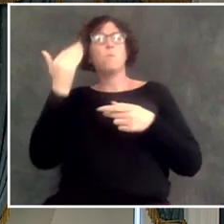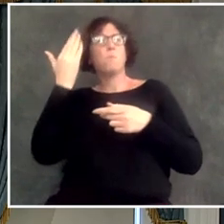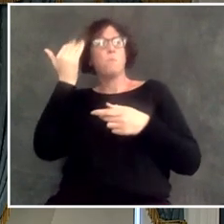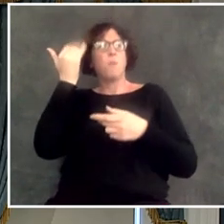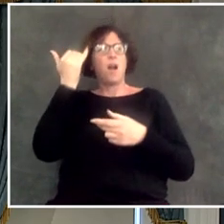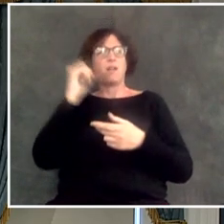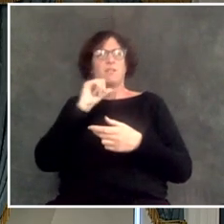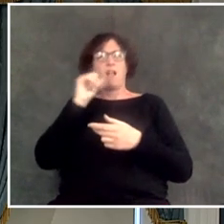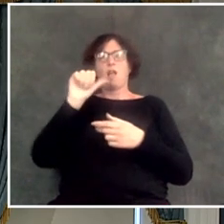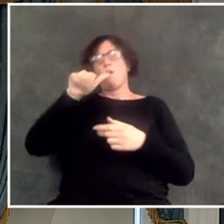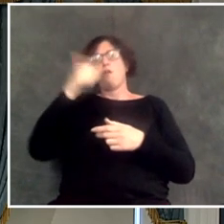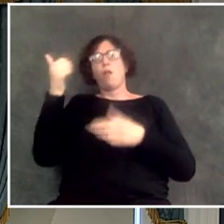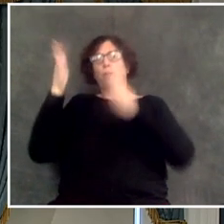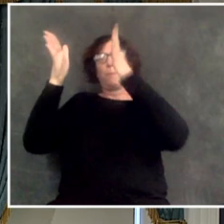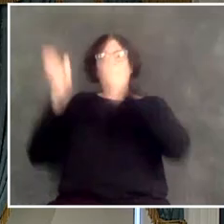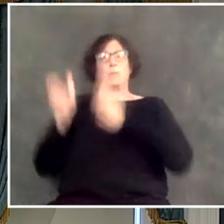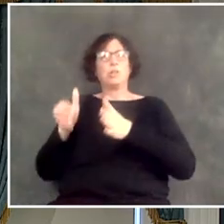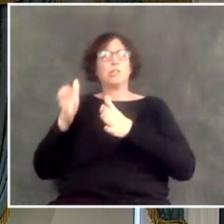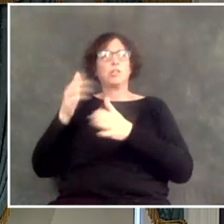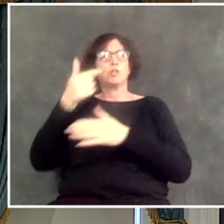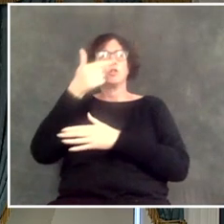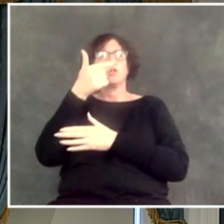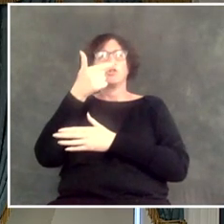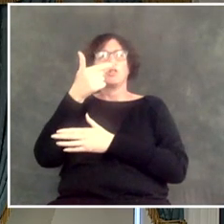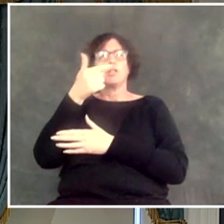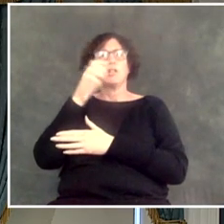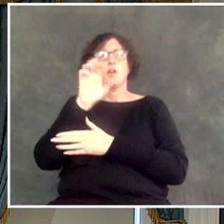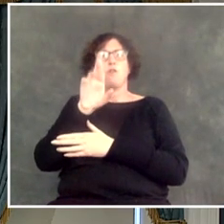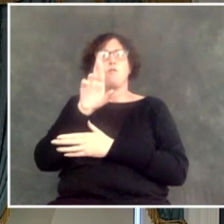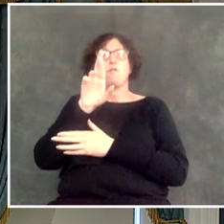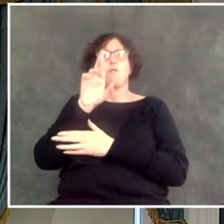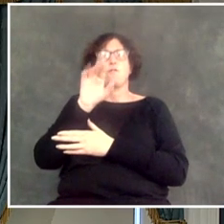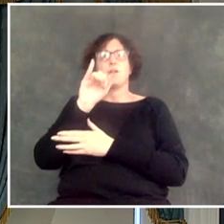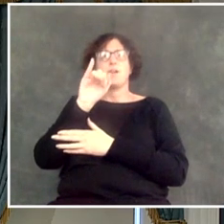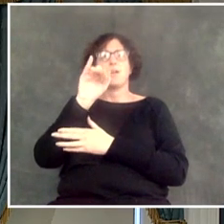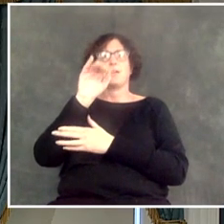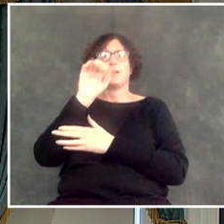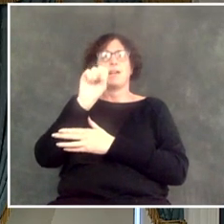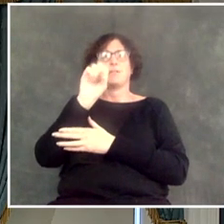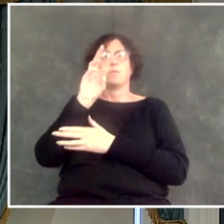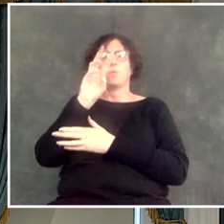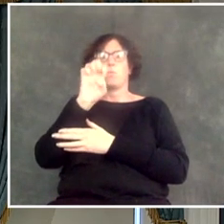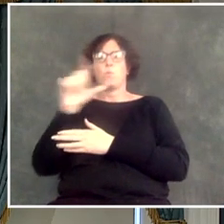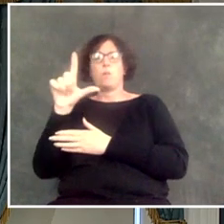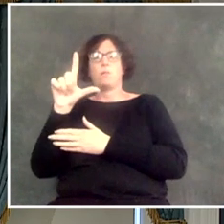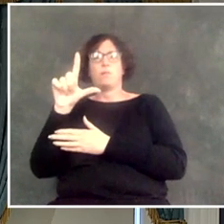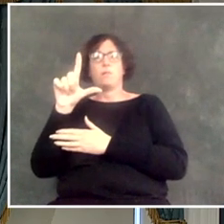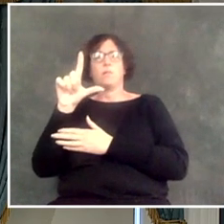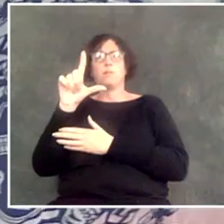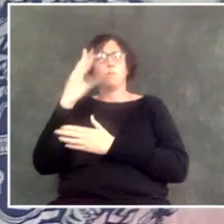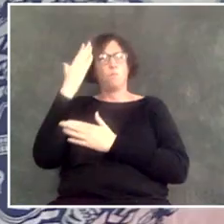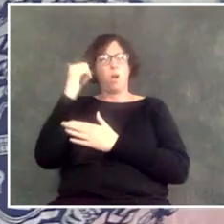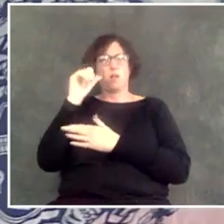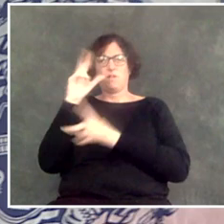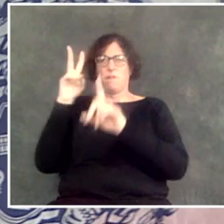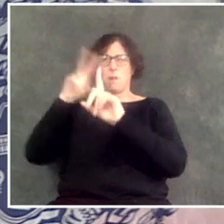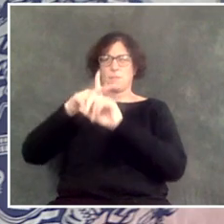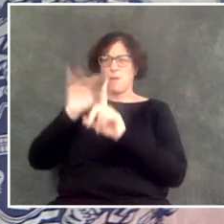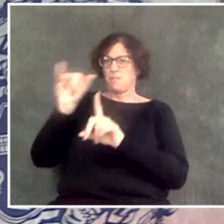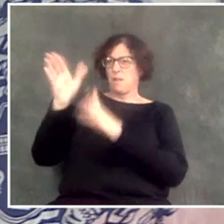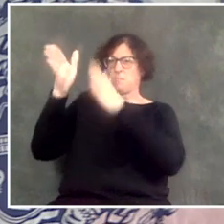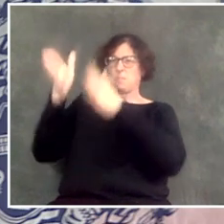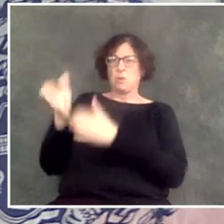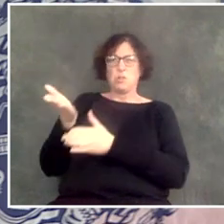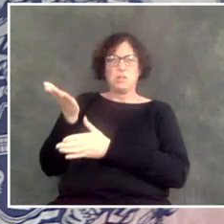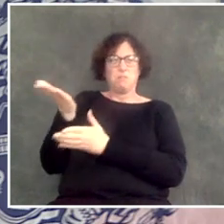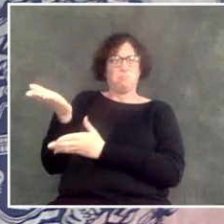Dr. Katz or Dr. Barbeau. So, Julia, I'm not sure I understand the question, so I'm